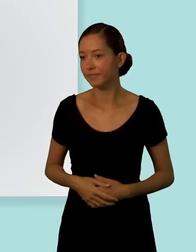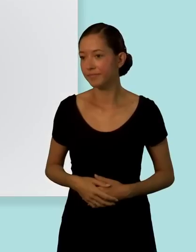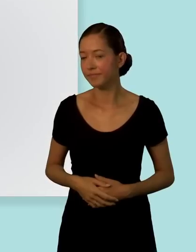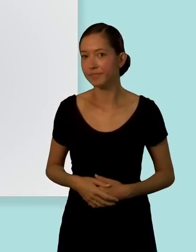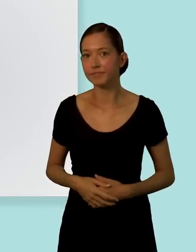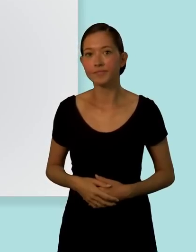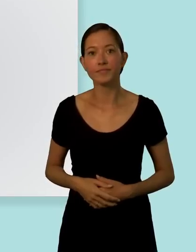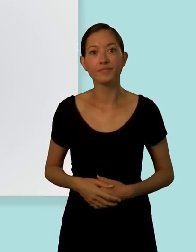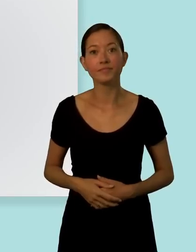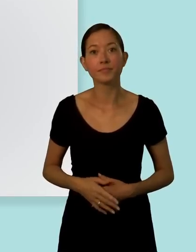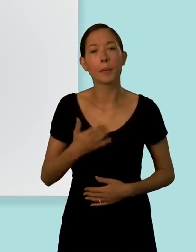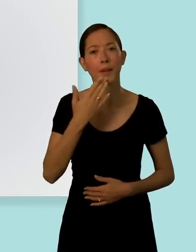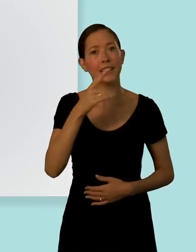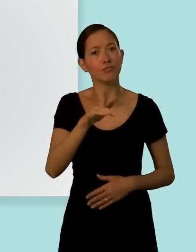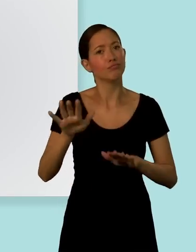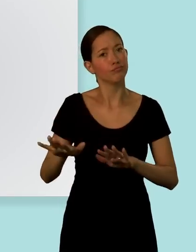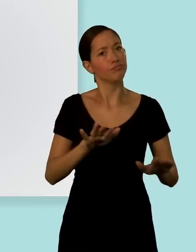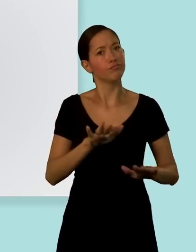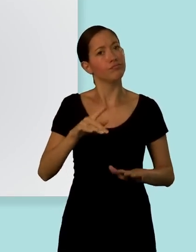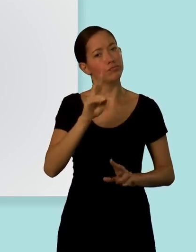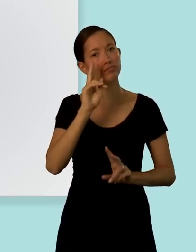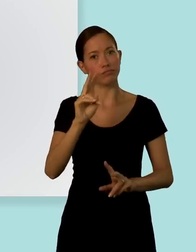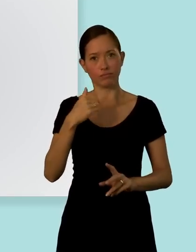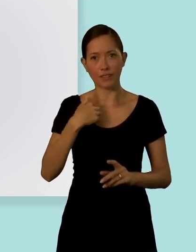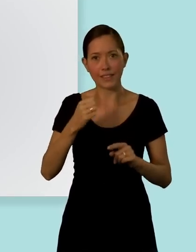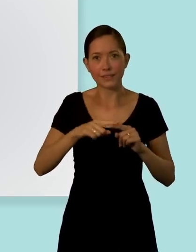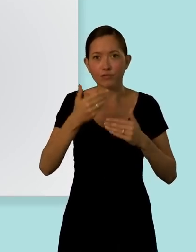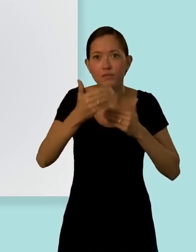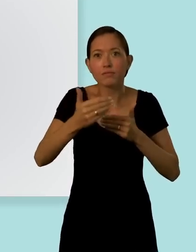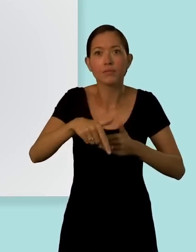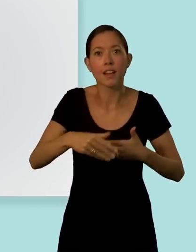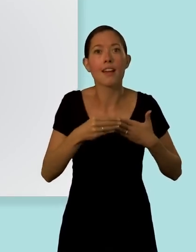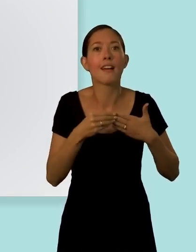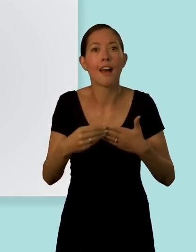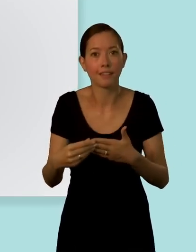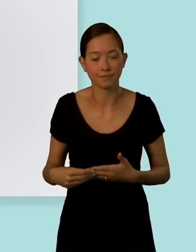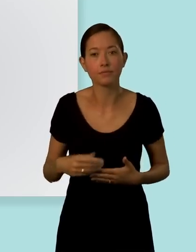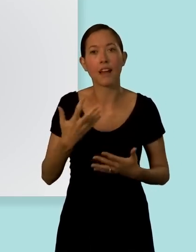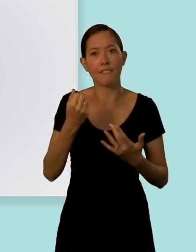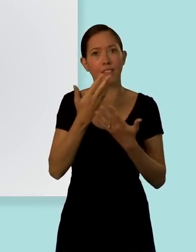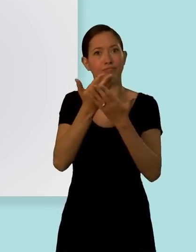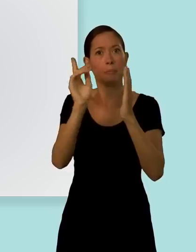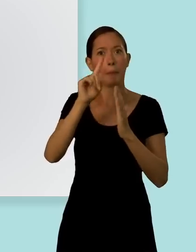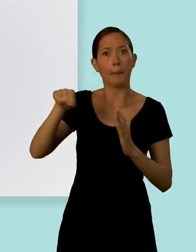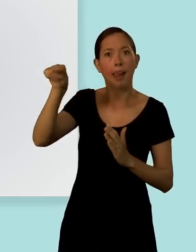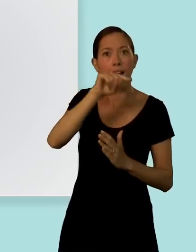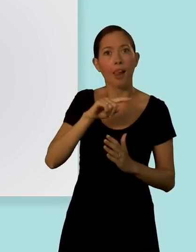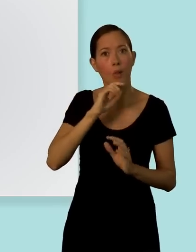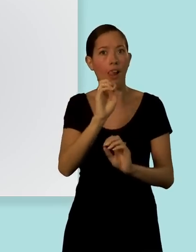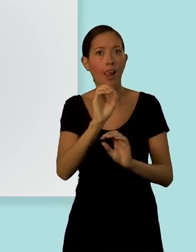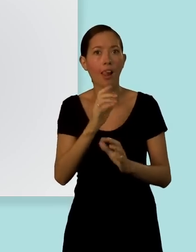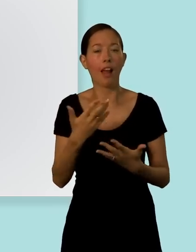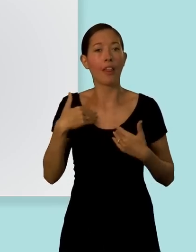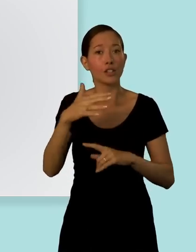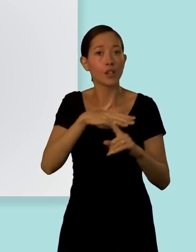Please take your time watching the various sections of this guide. You'll hear from a range of people, including health and social care professionals, and people who are living